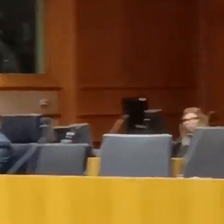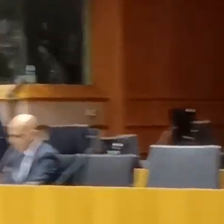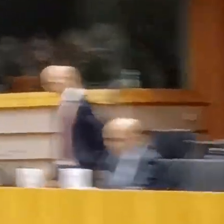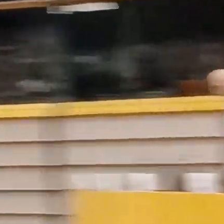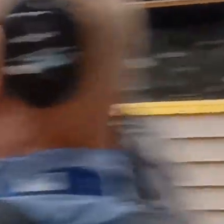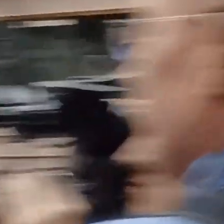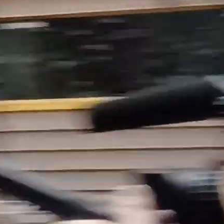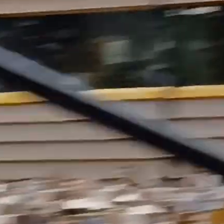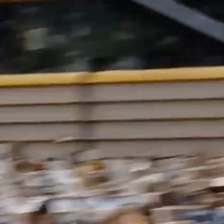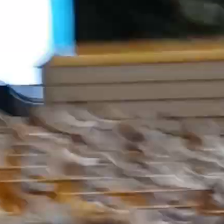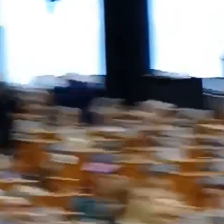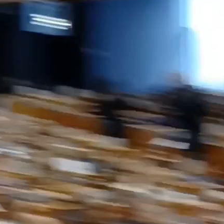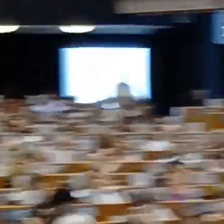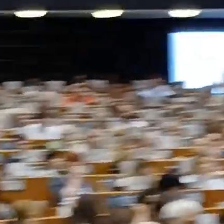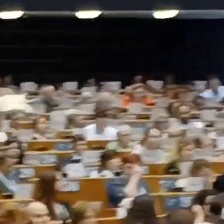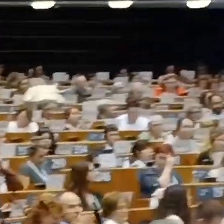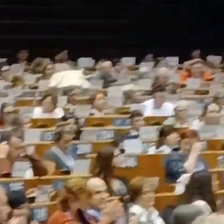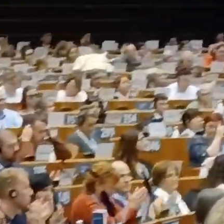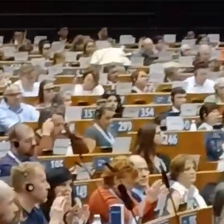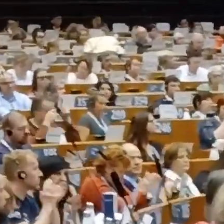Danke.